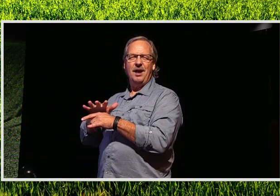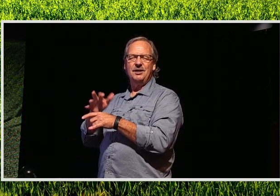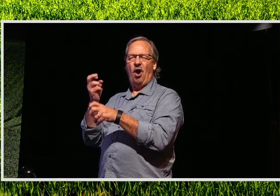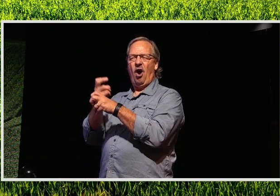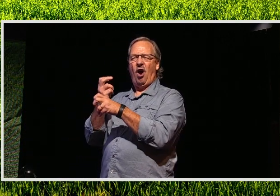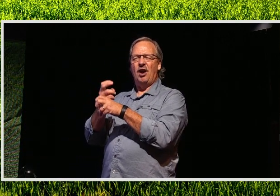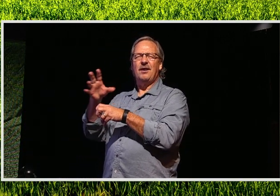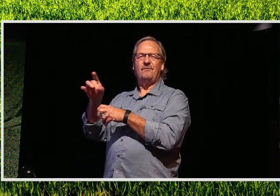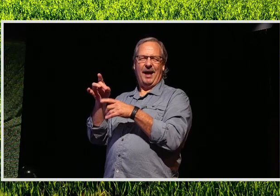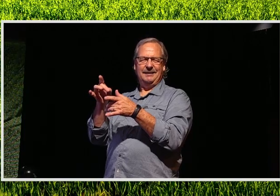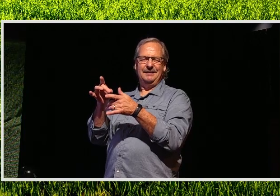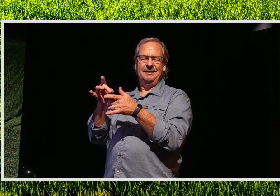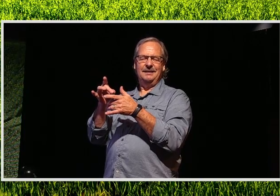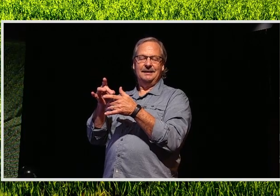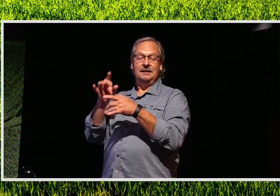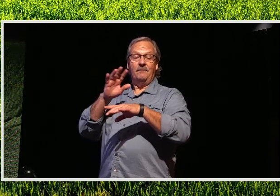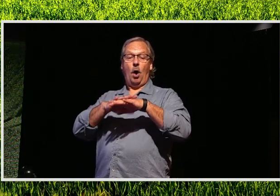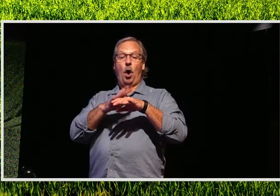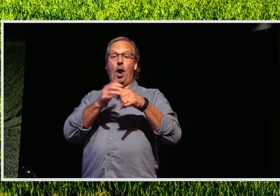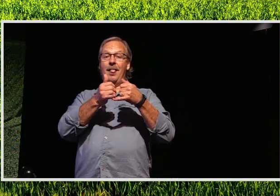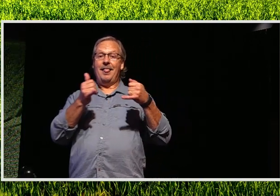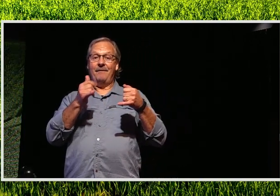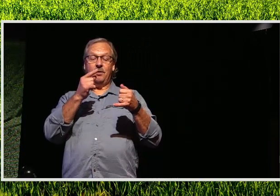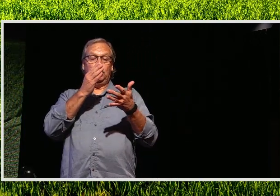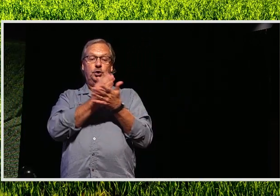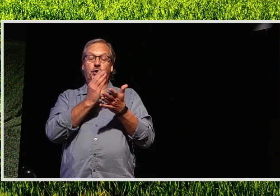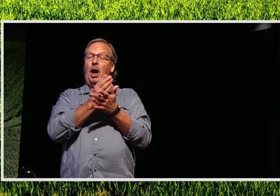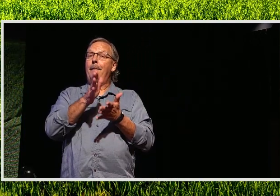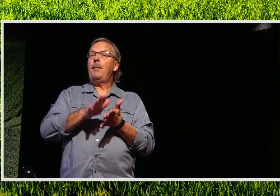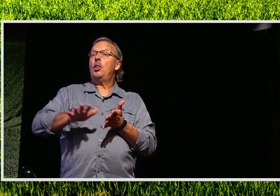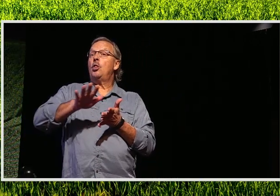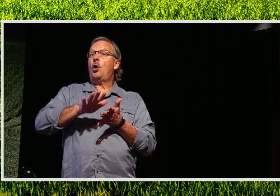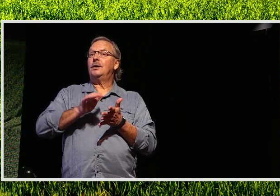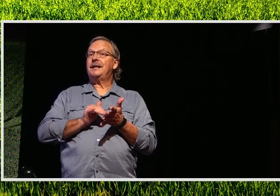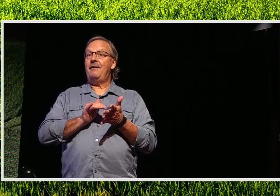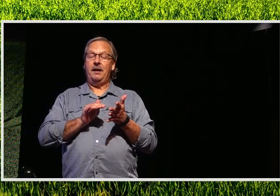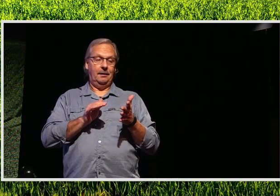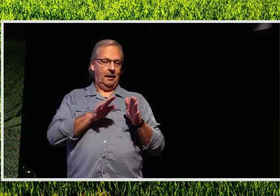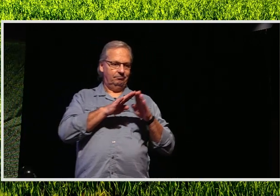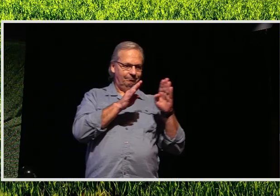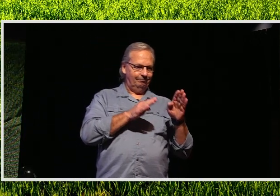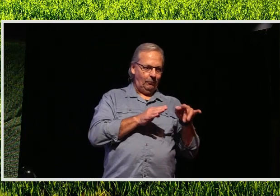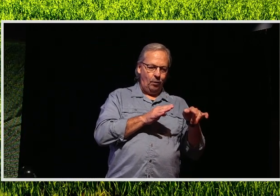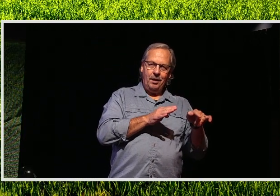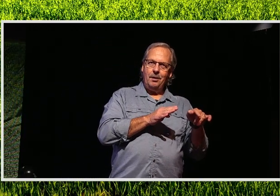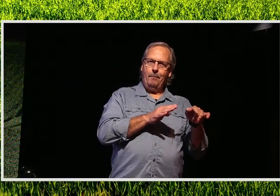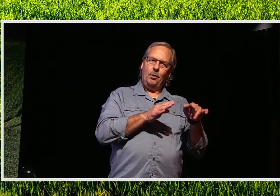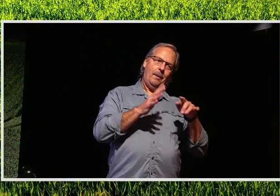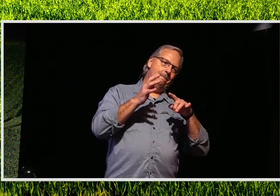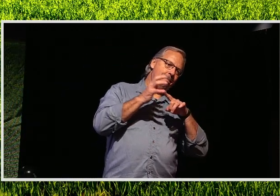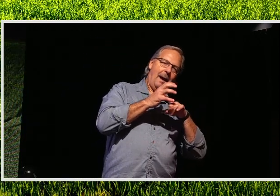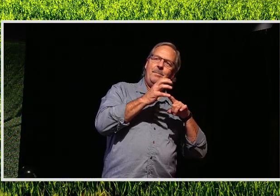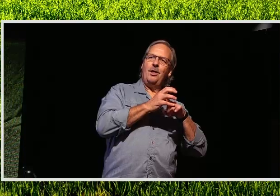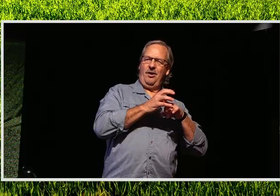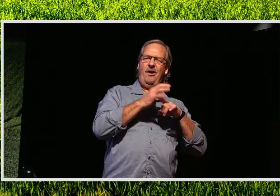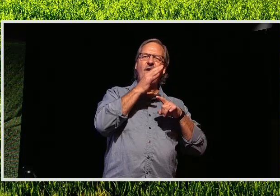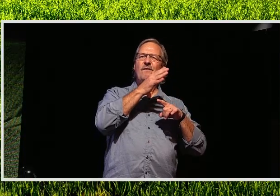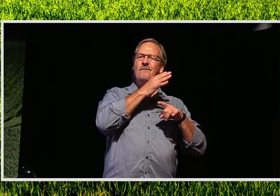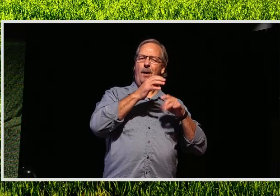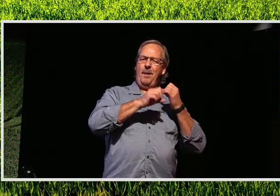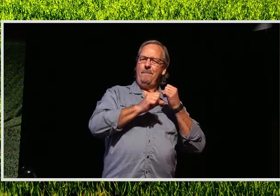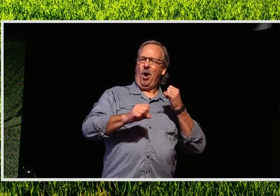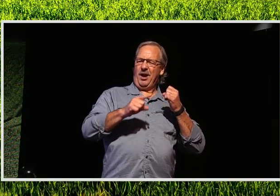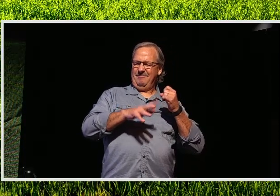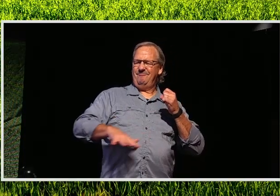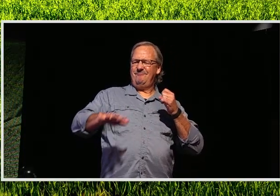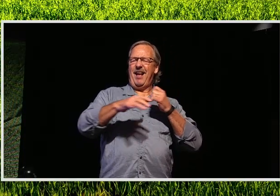use. Having an online store through ChopLocal is like having a booth at the most popular farmers market in the country. And it's